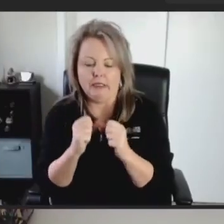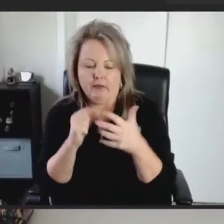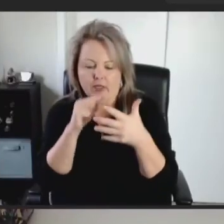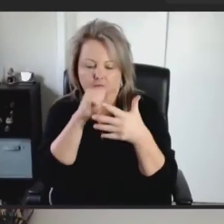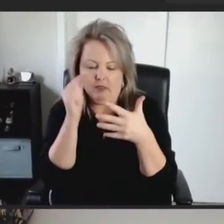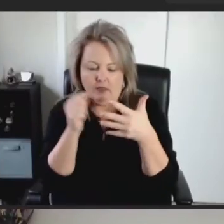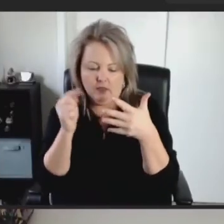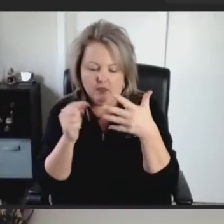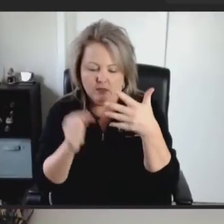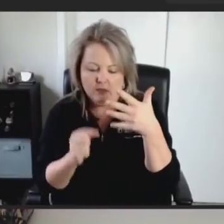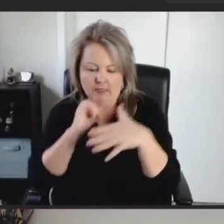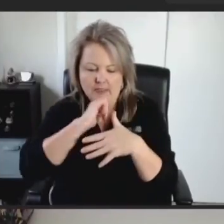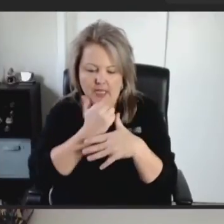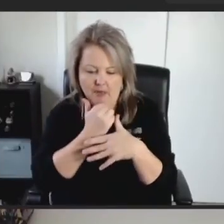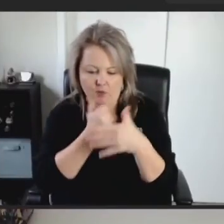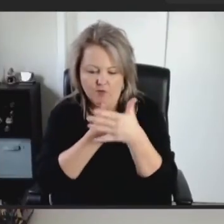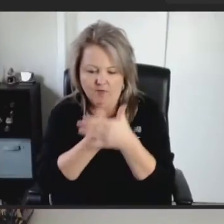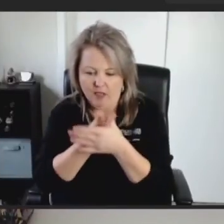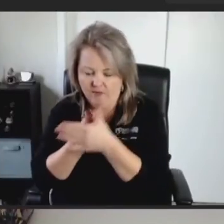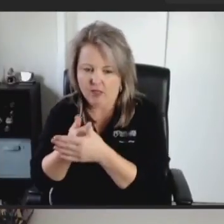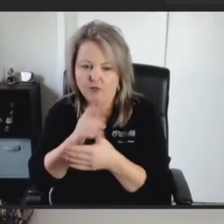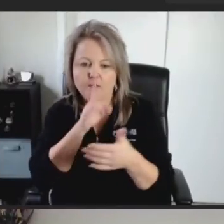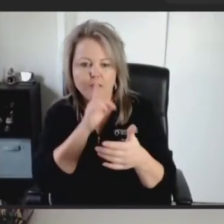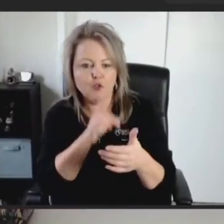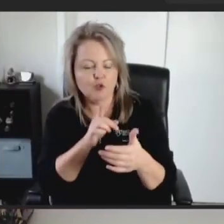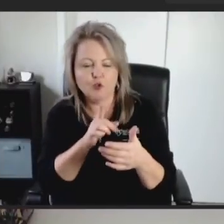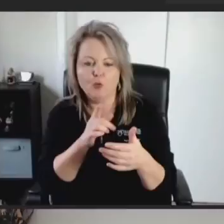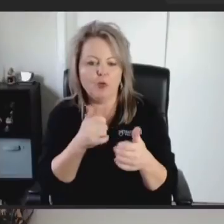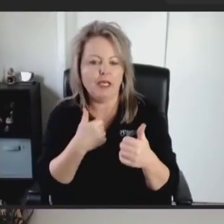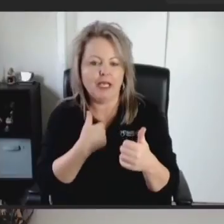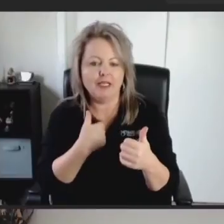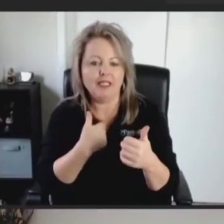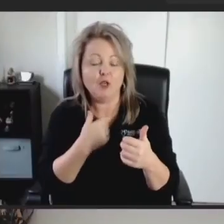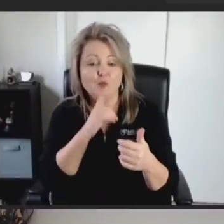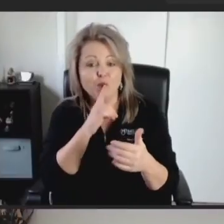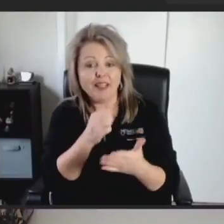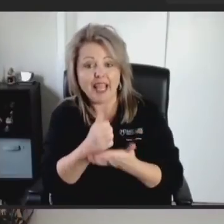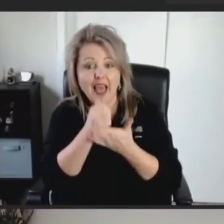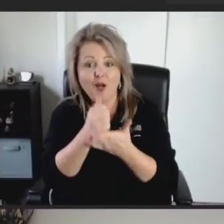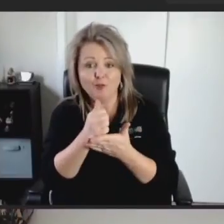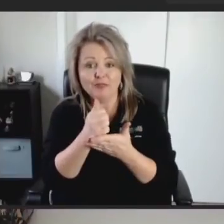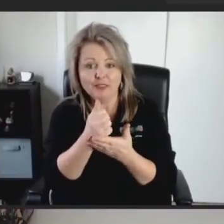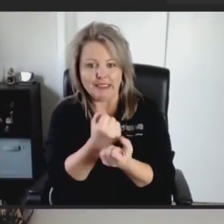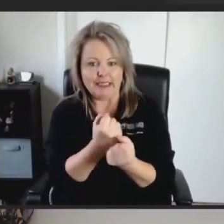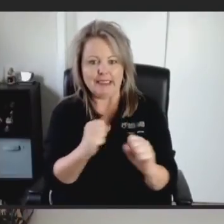in place that we don't have for any other medical intervention. It actually helps safeguard